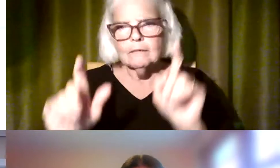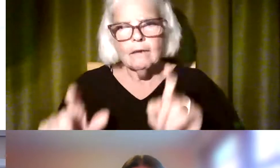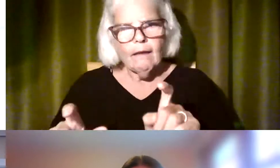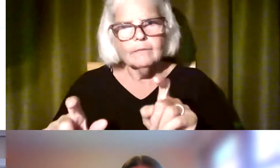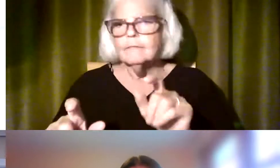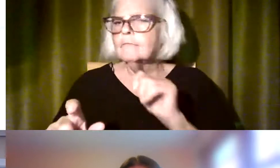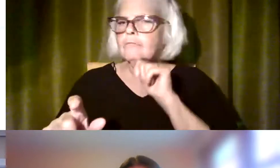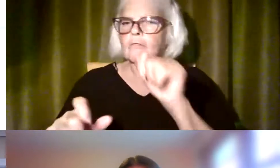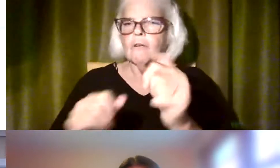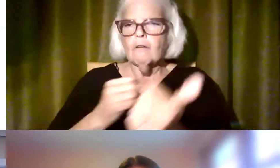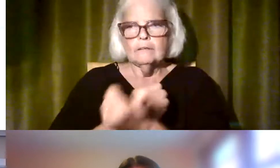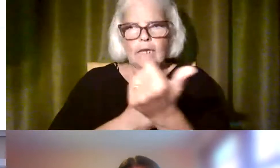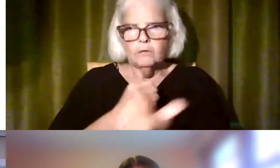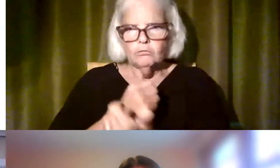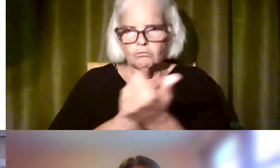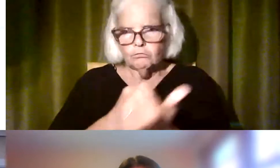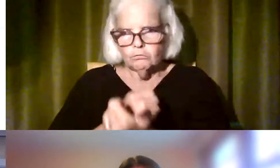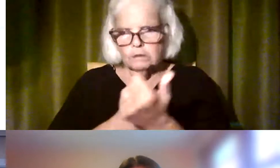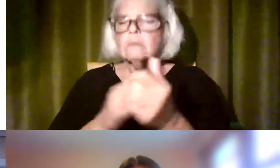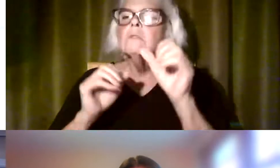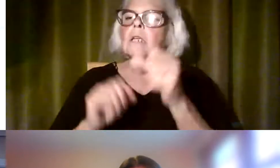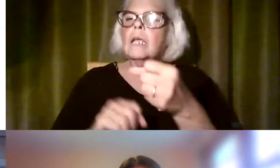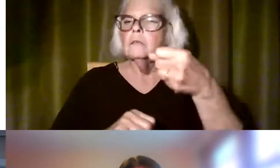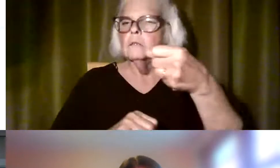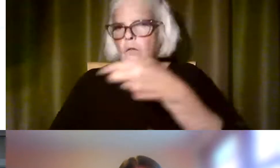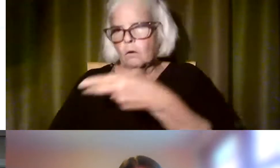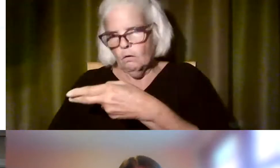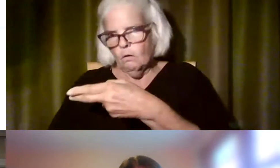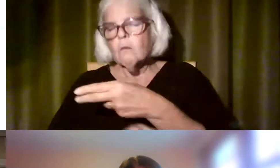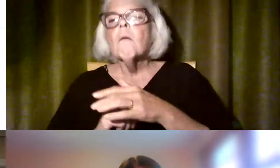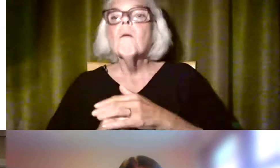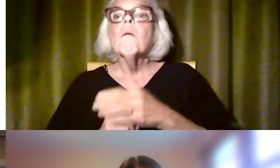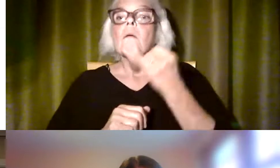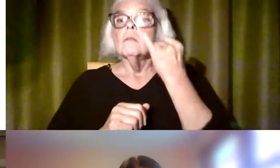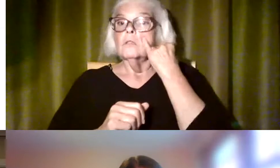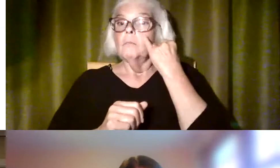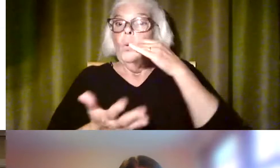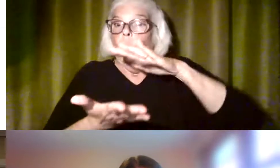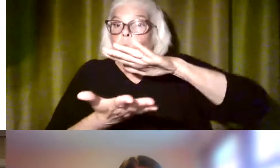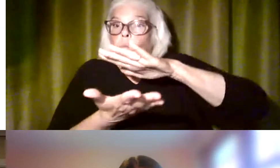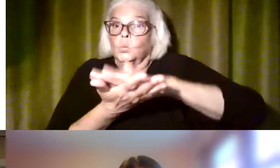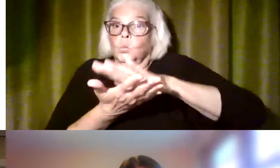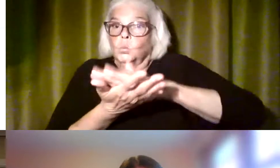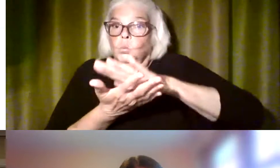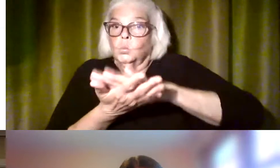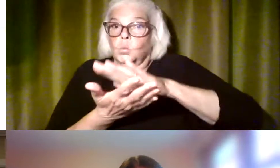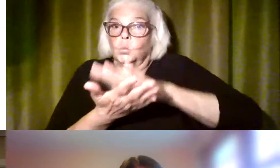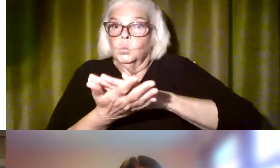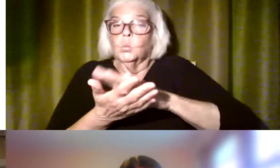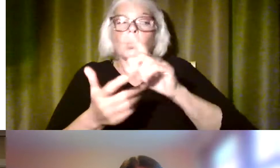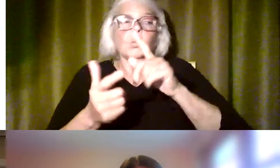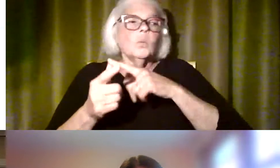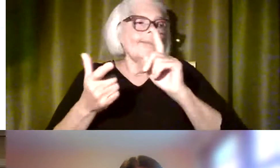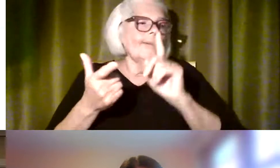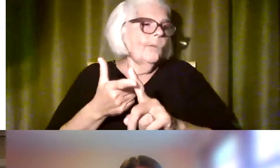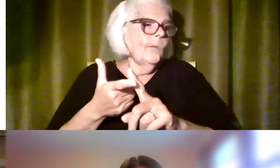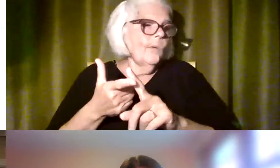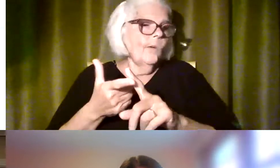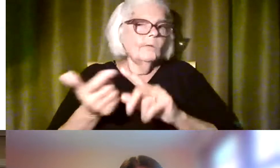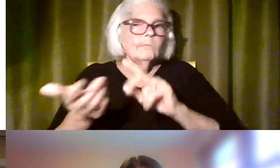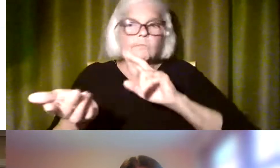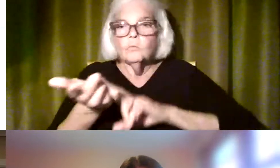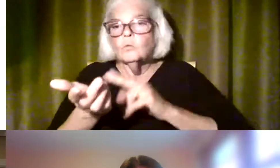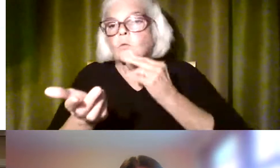additional precautions that are taken in school settings and long-term care facilities where it's treated as medical waste. And so there's some